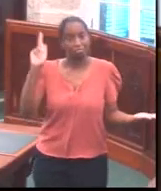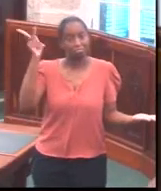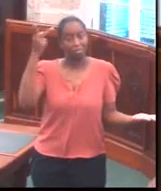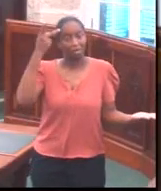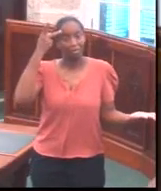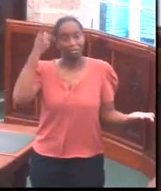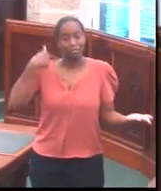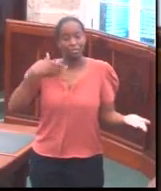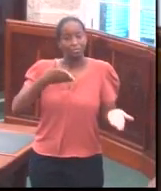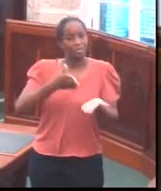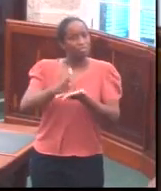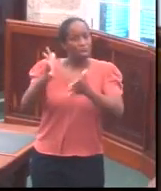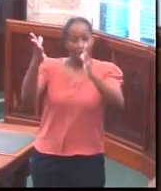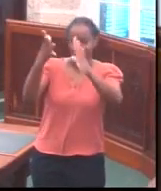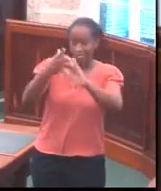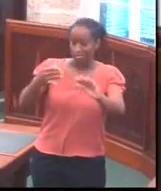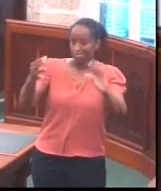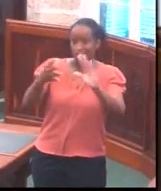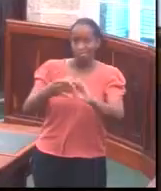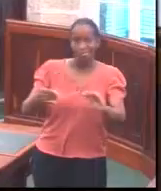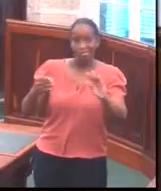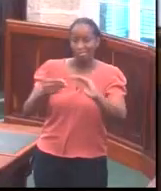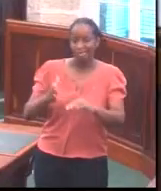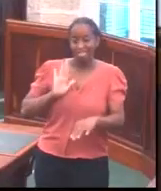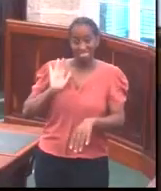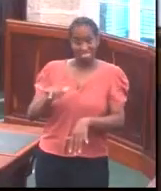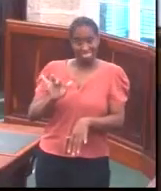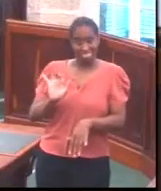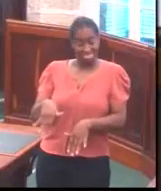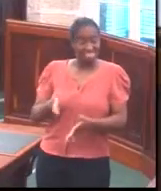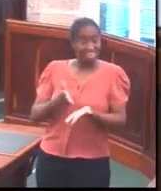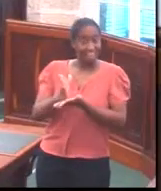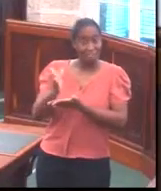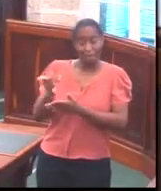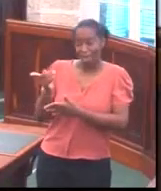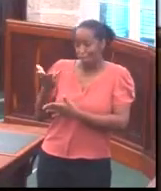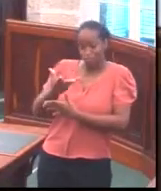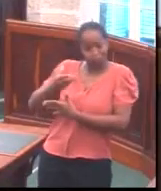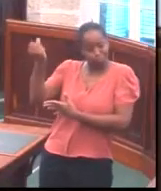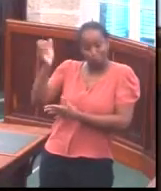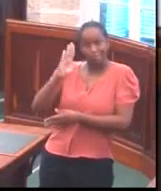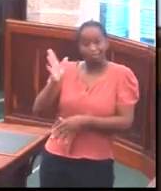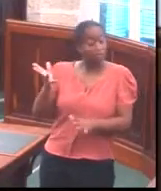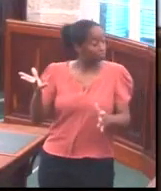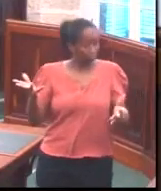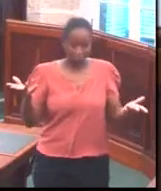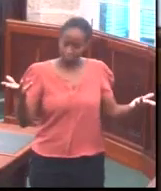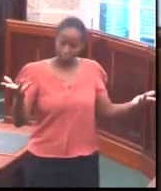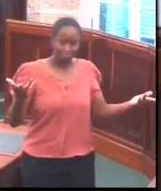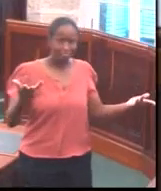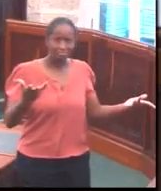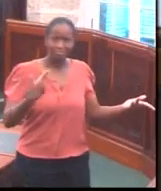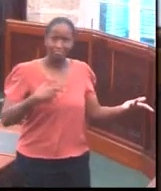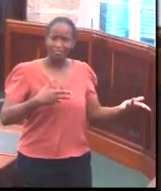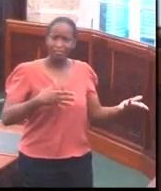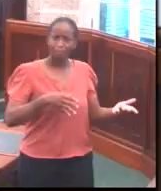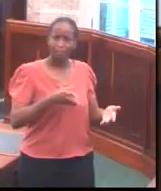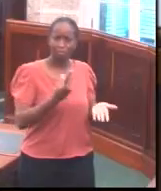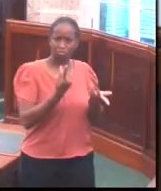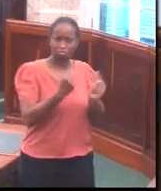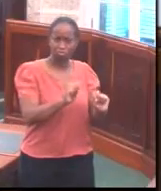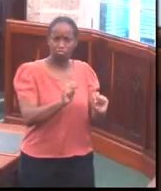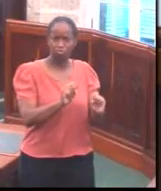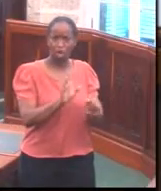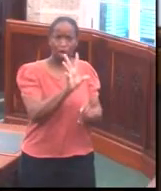as I always say, have never done, will never do. Precisely. And we now know, further to the education that I gave them, that